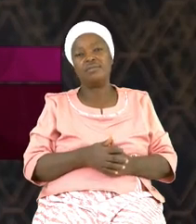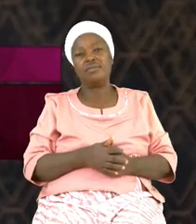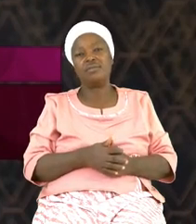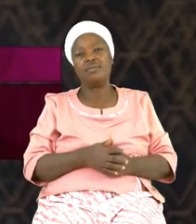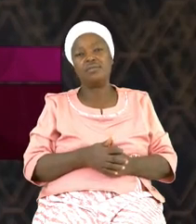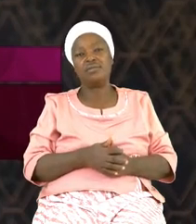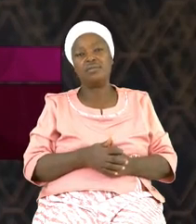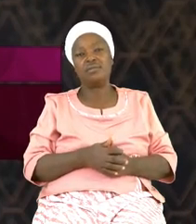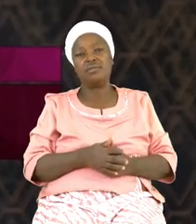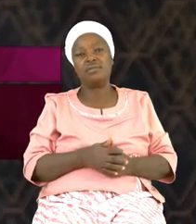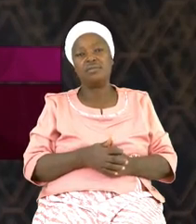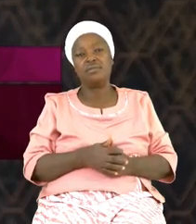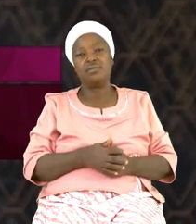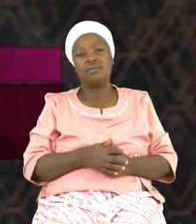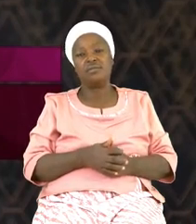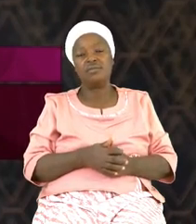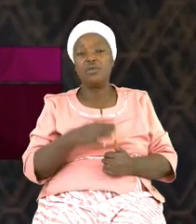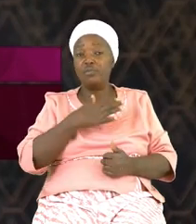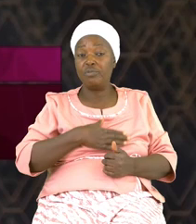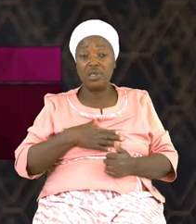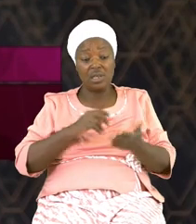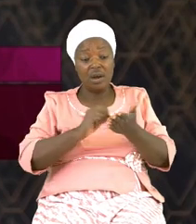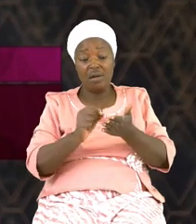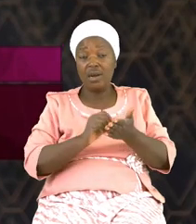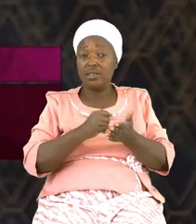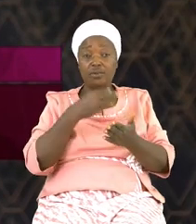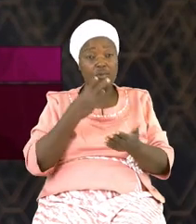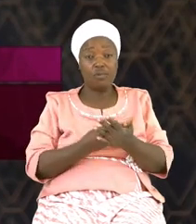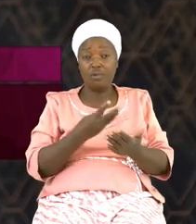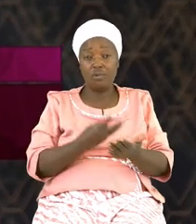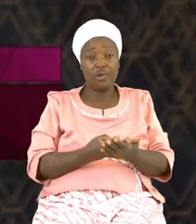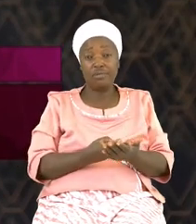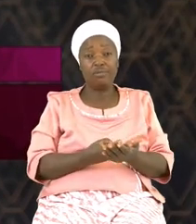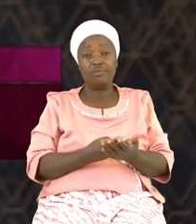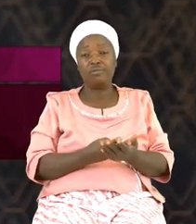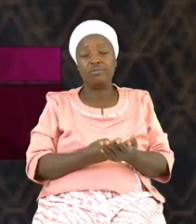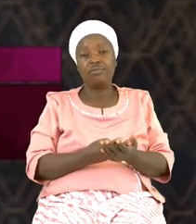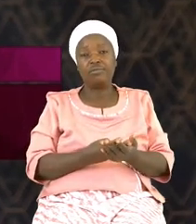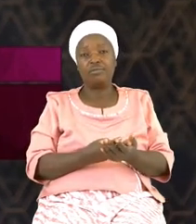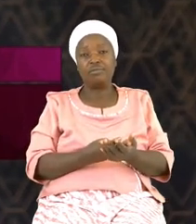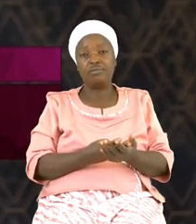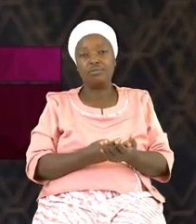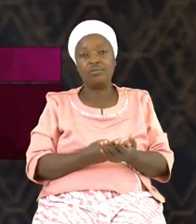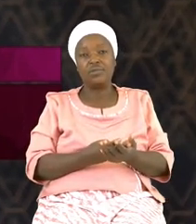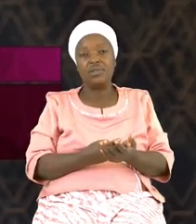But do a thorough job. Speed and accuracy is efficiency.